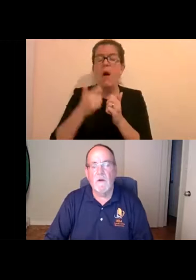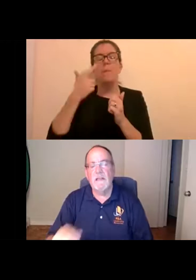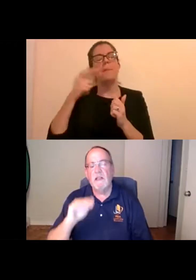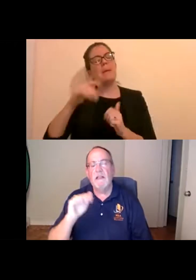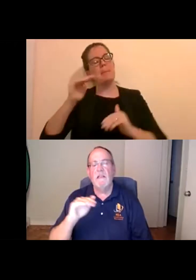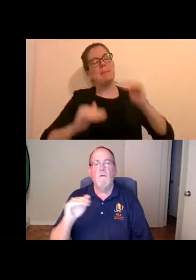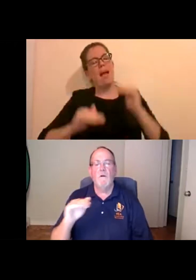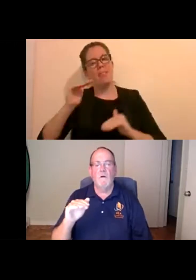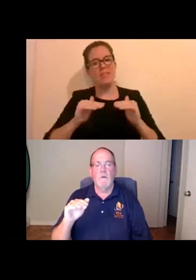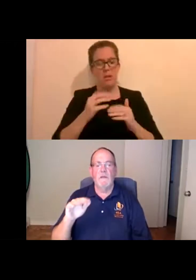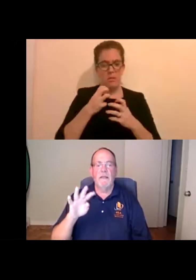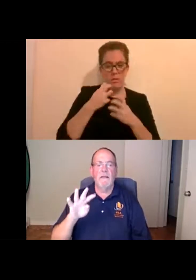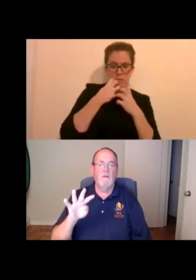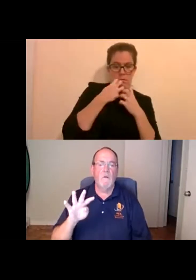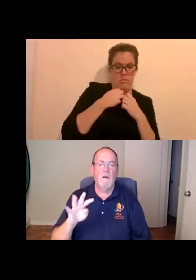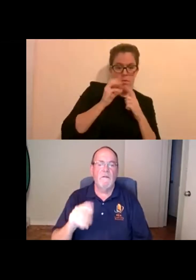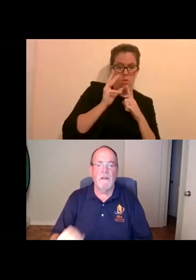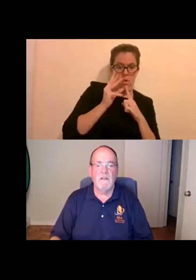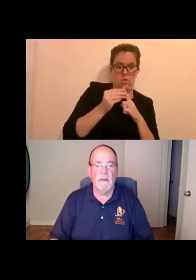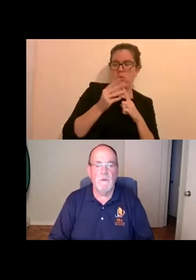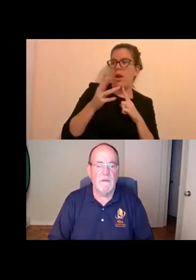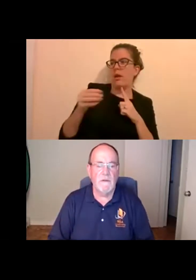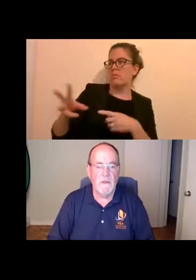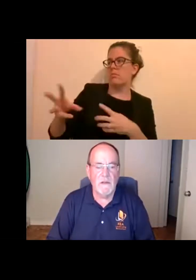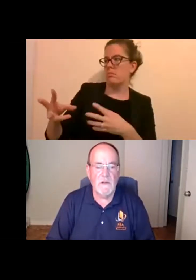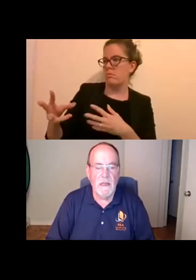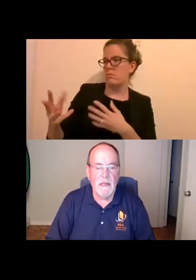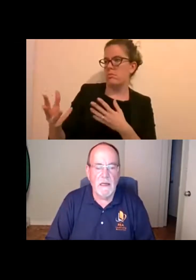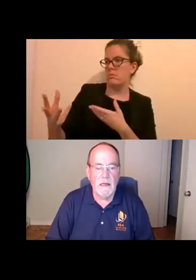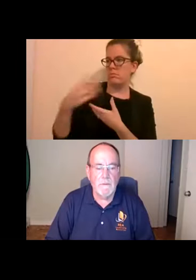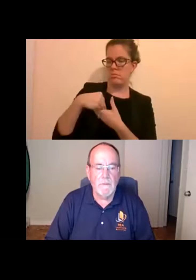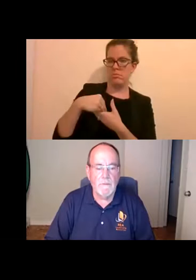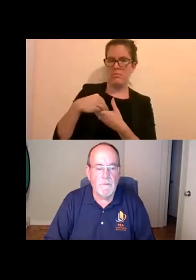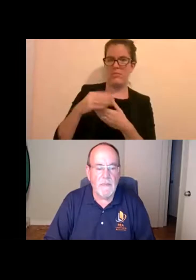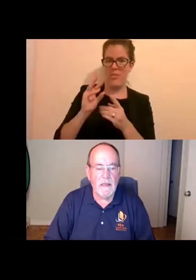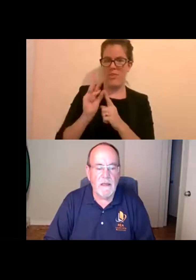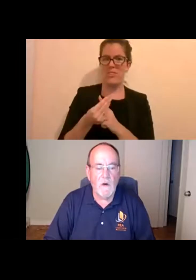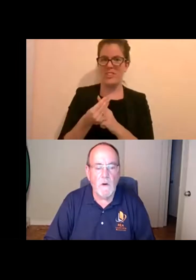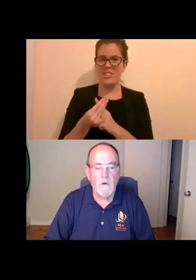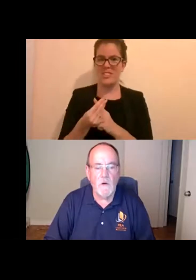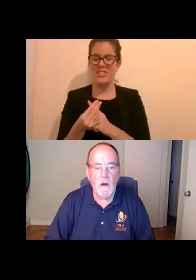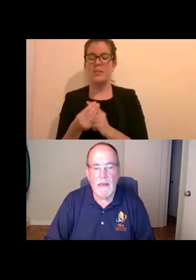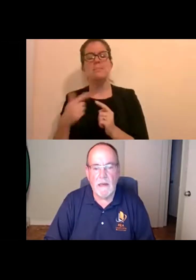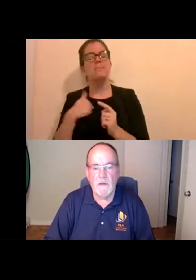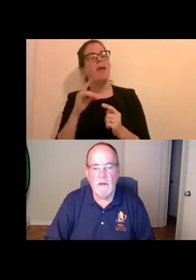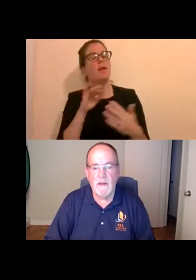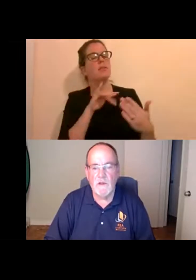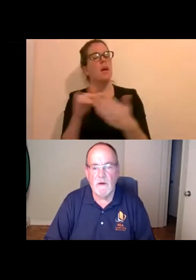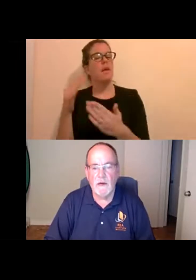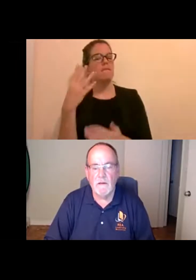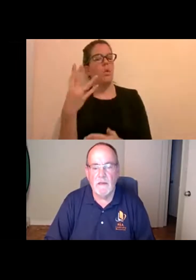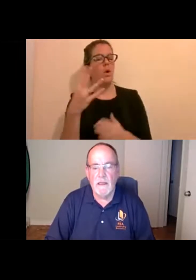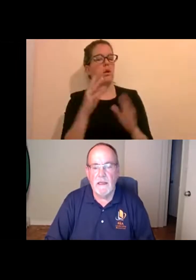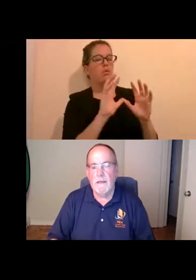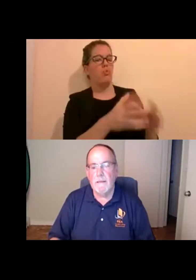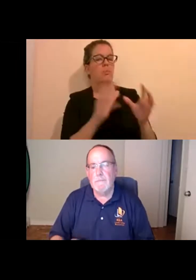So as I studied these four groups, and I give you four different examples of this, the northern tribes of